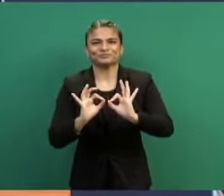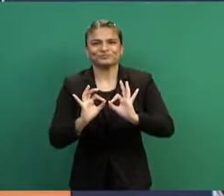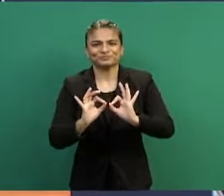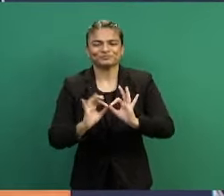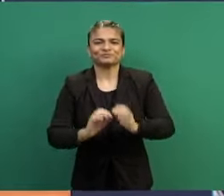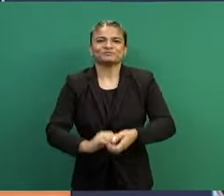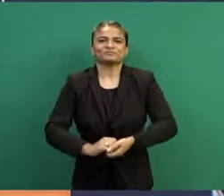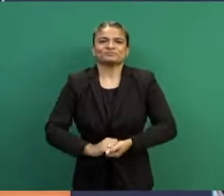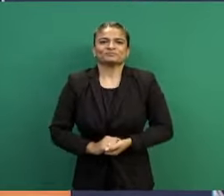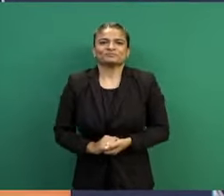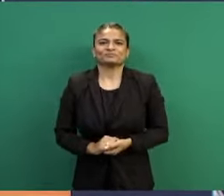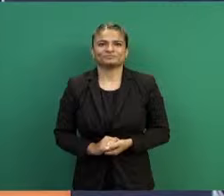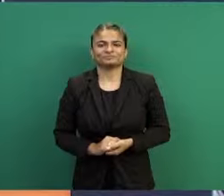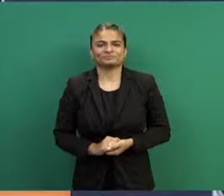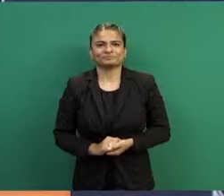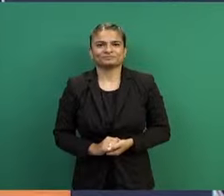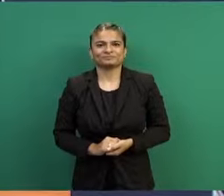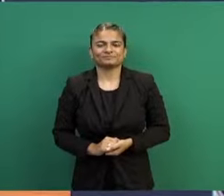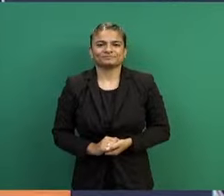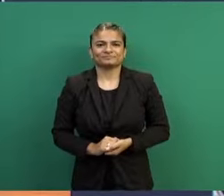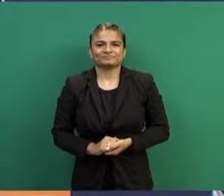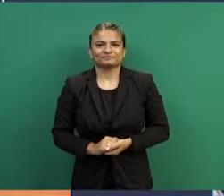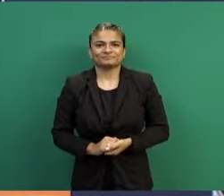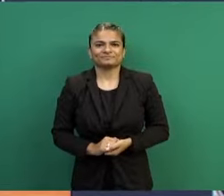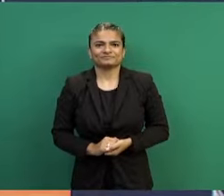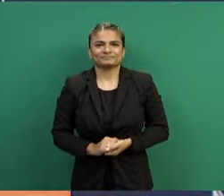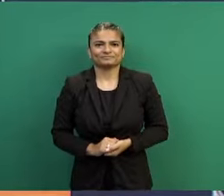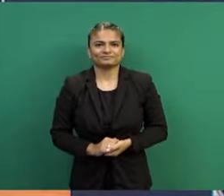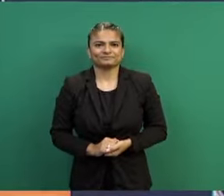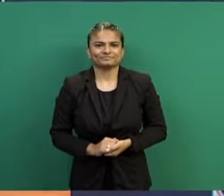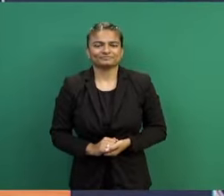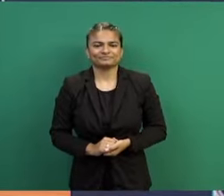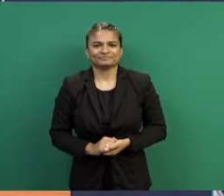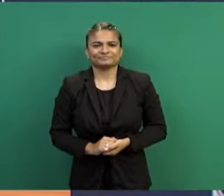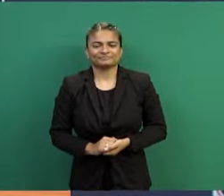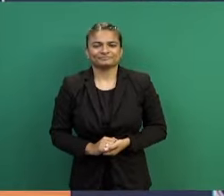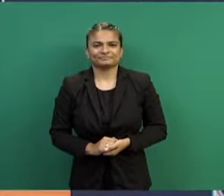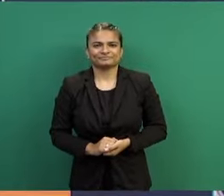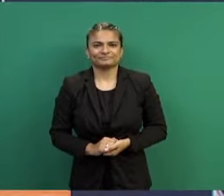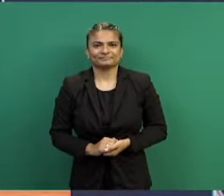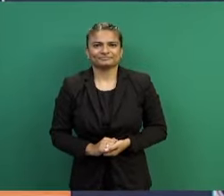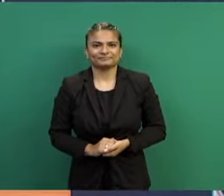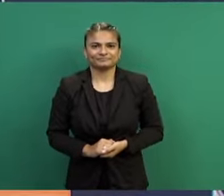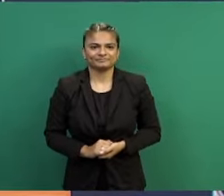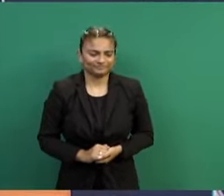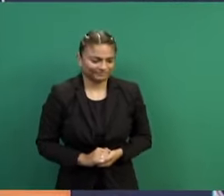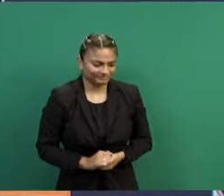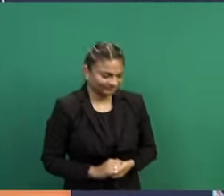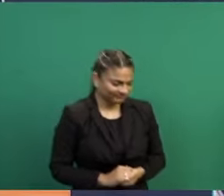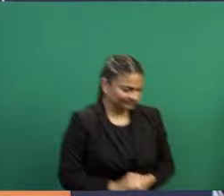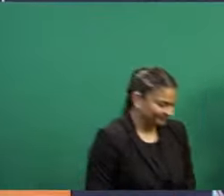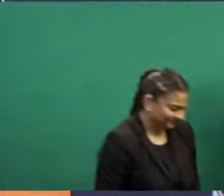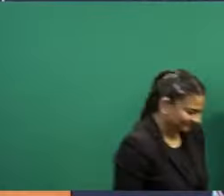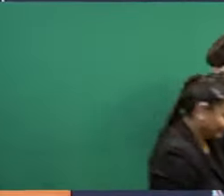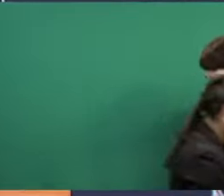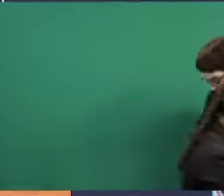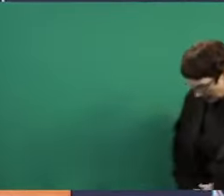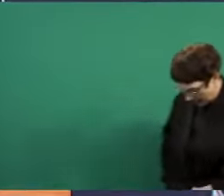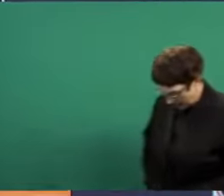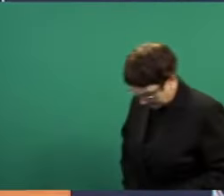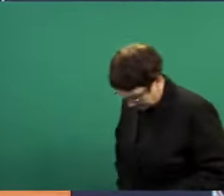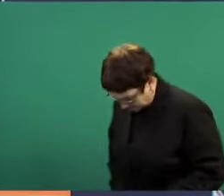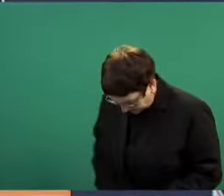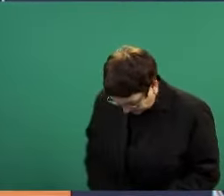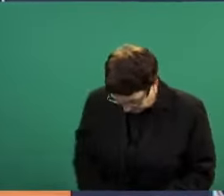That concludes our statement, and we would now be taking questions. And